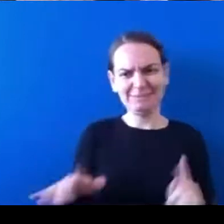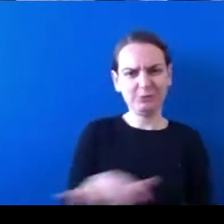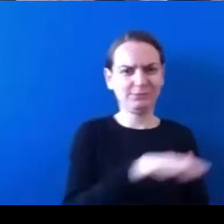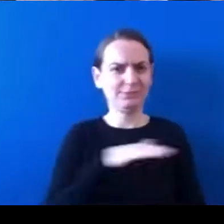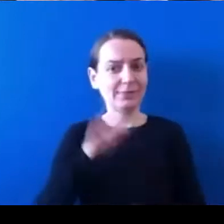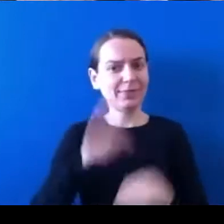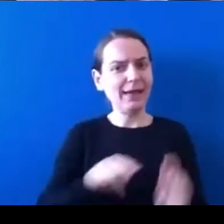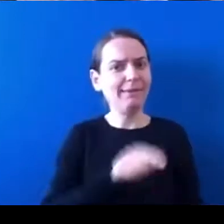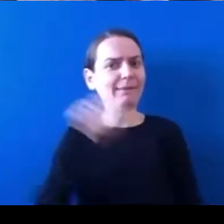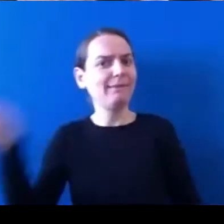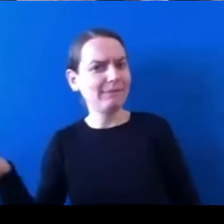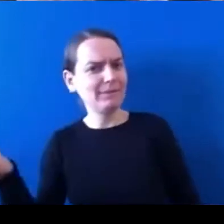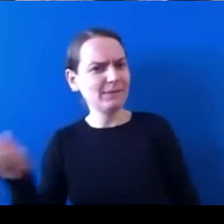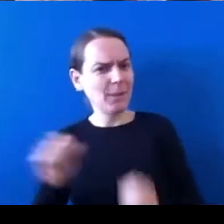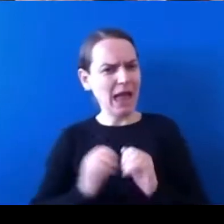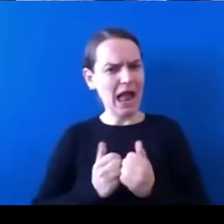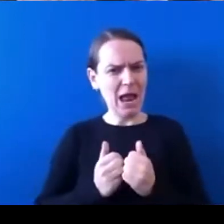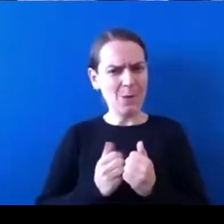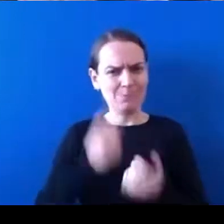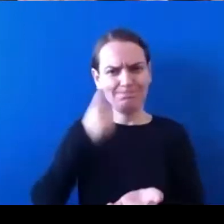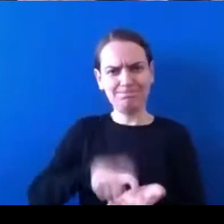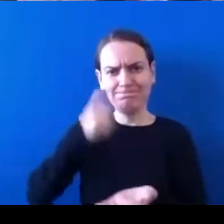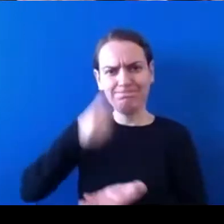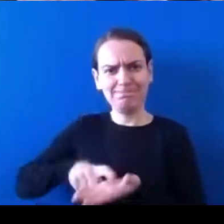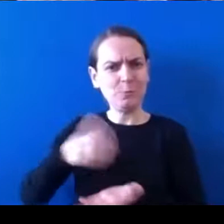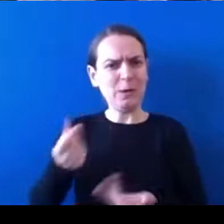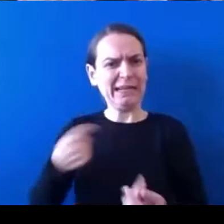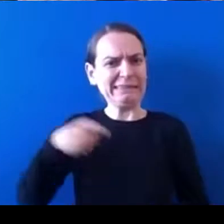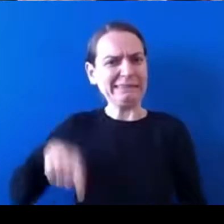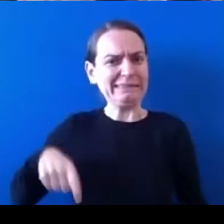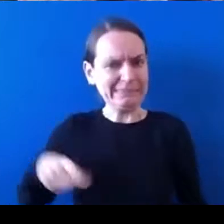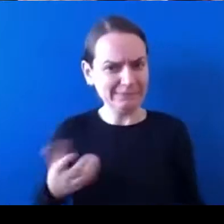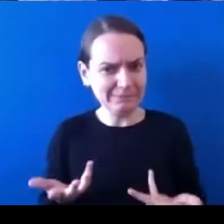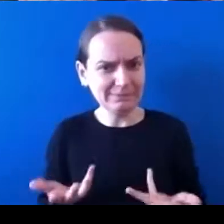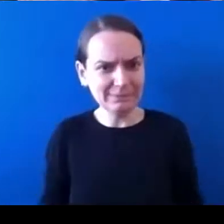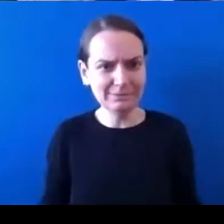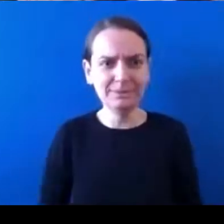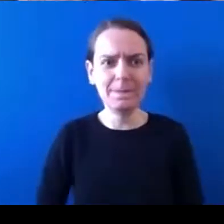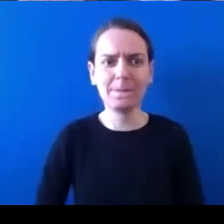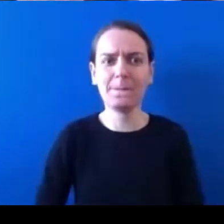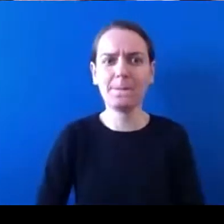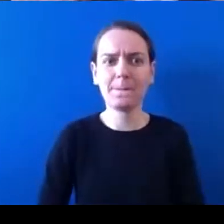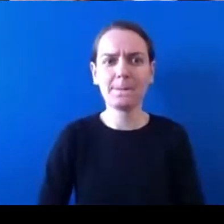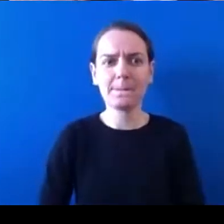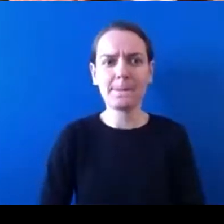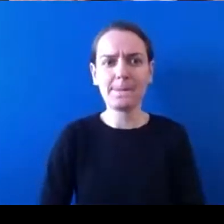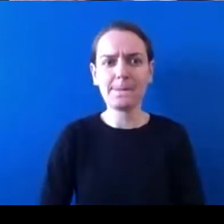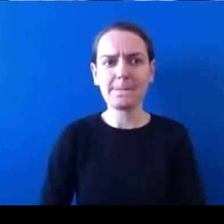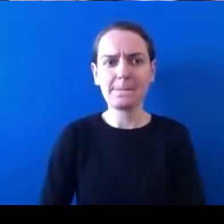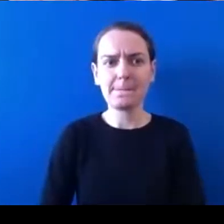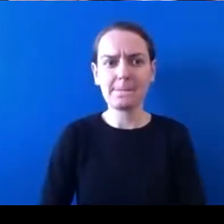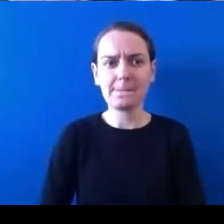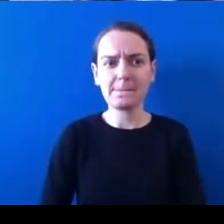Is the student using reliable methods of navigation and orientation in the school or around the